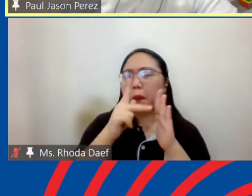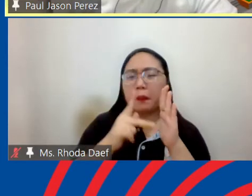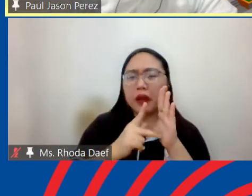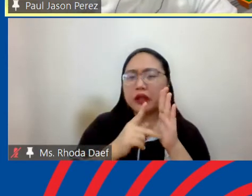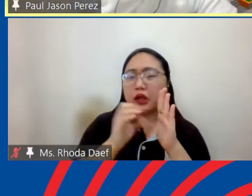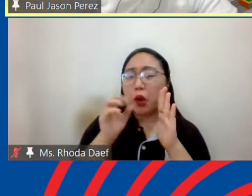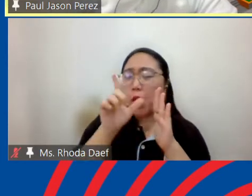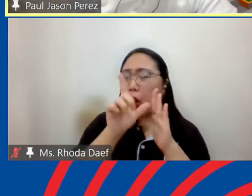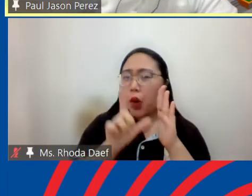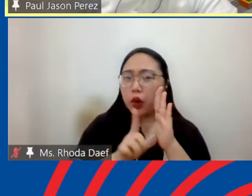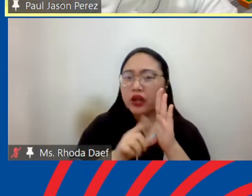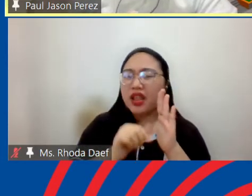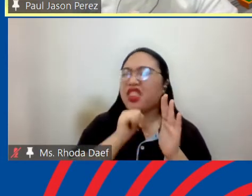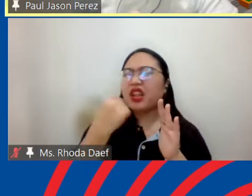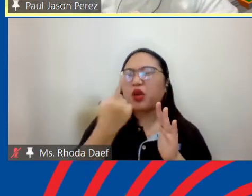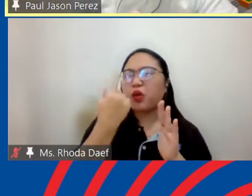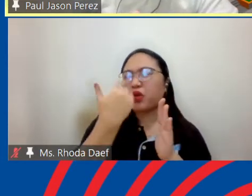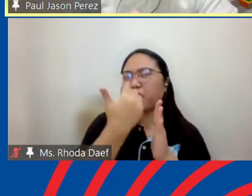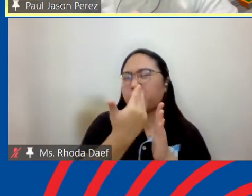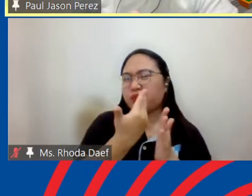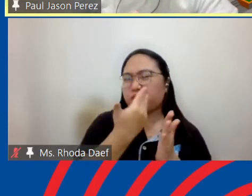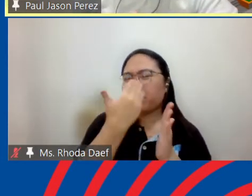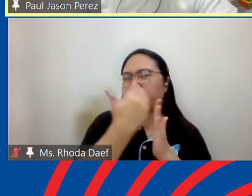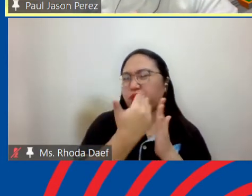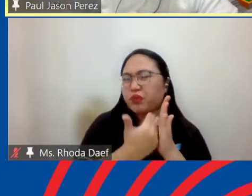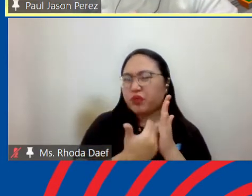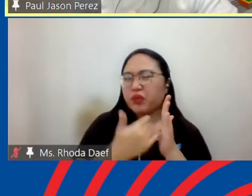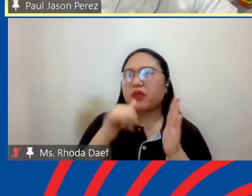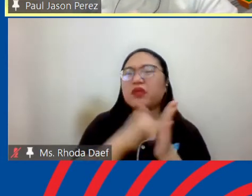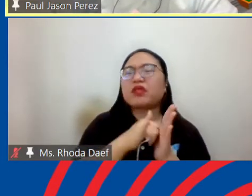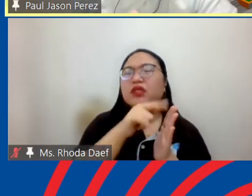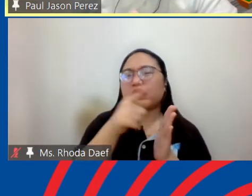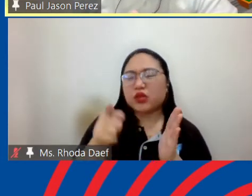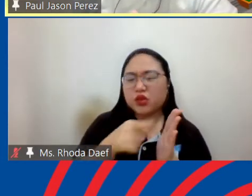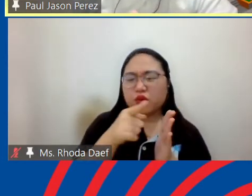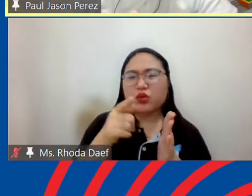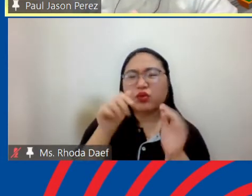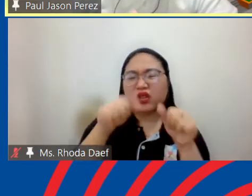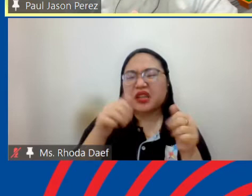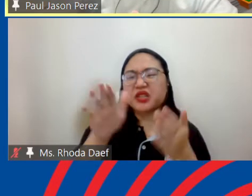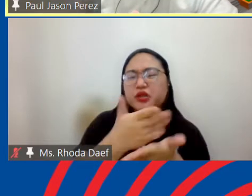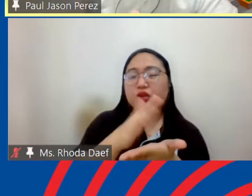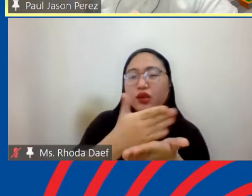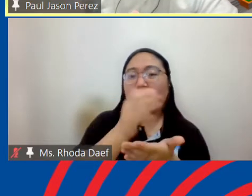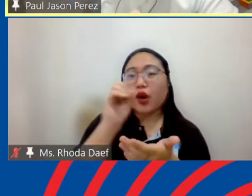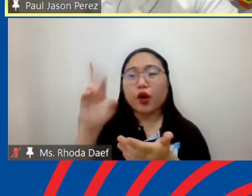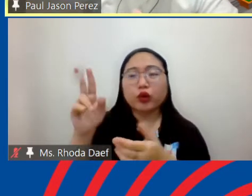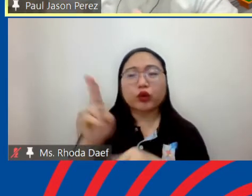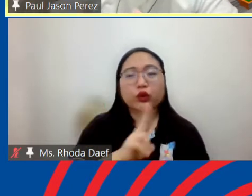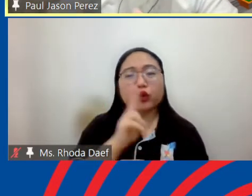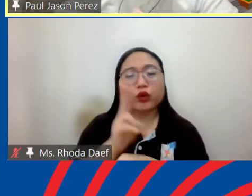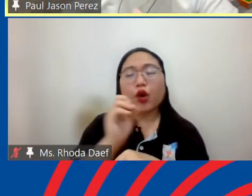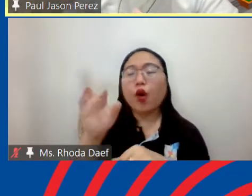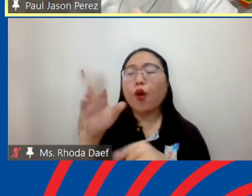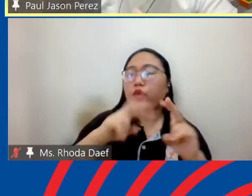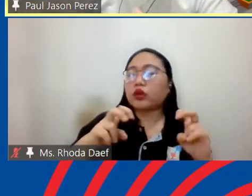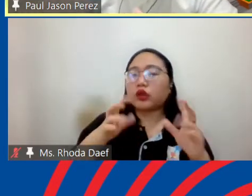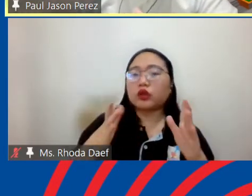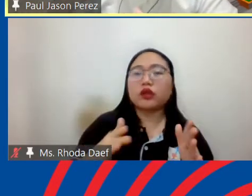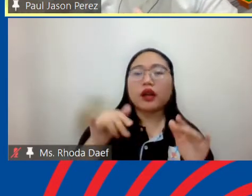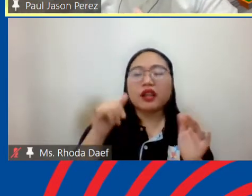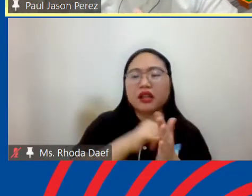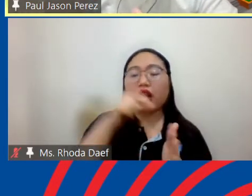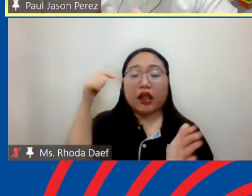not just a document that you will share to your researchers, to your users na eto yung kailangan yung